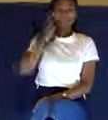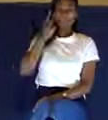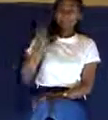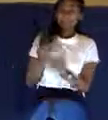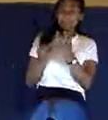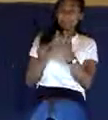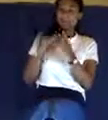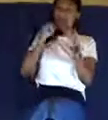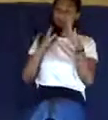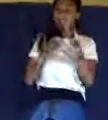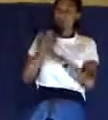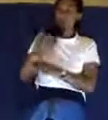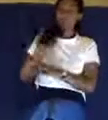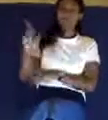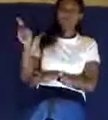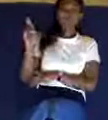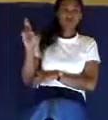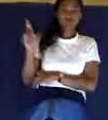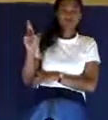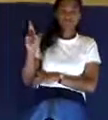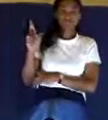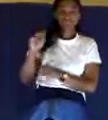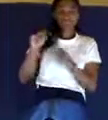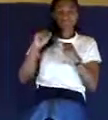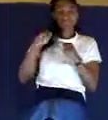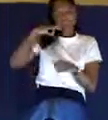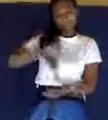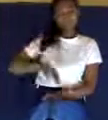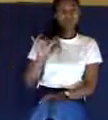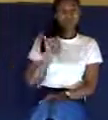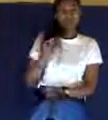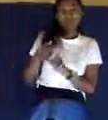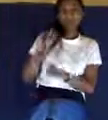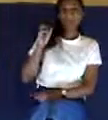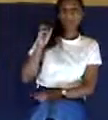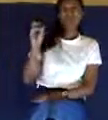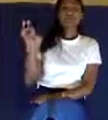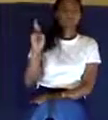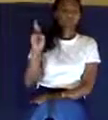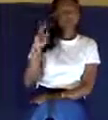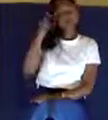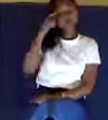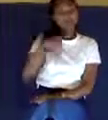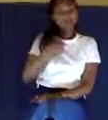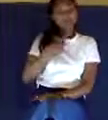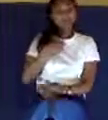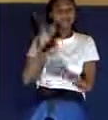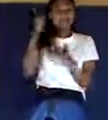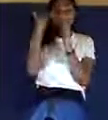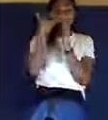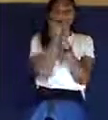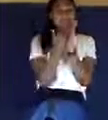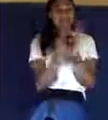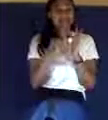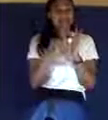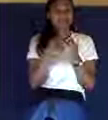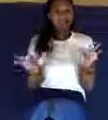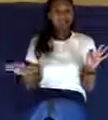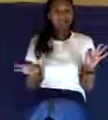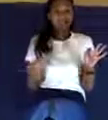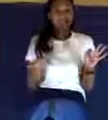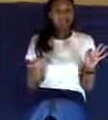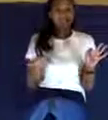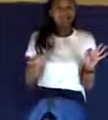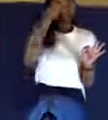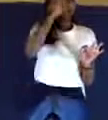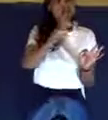life and other things. So the lesson of that of this is really simple for me. You know what? It's not, God didn't call us to point